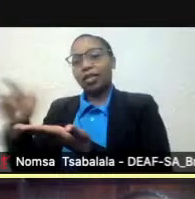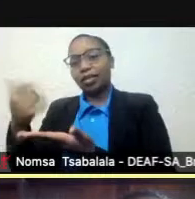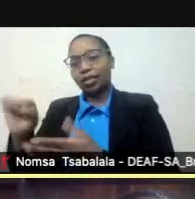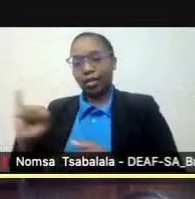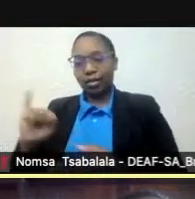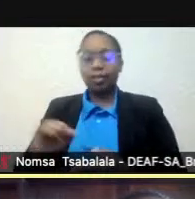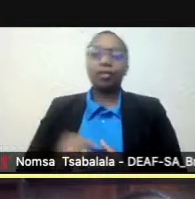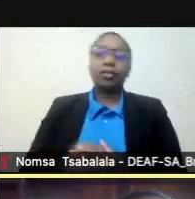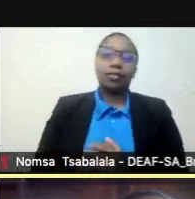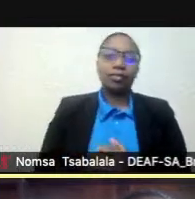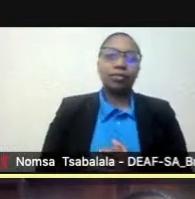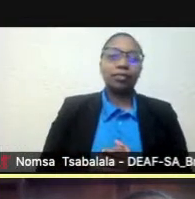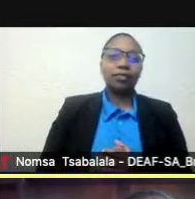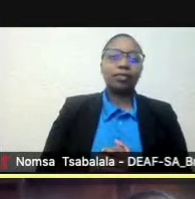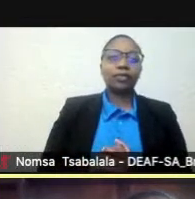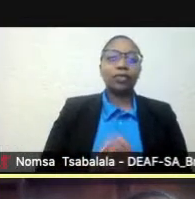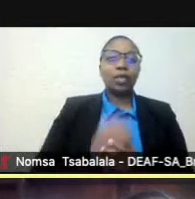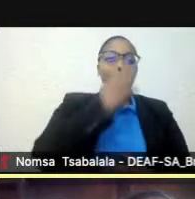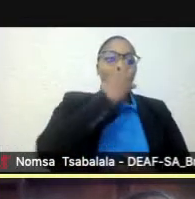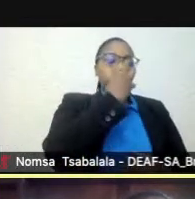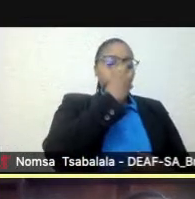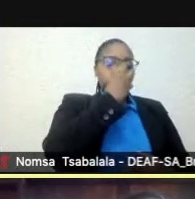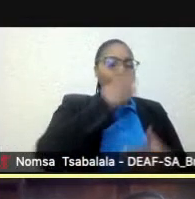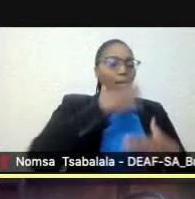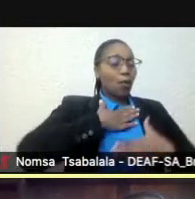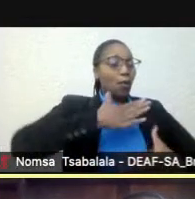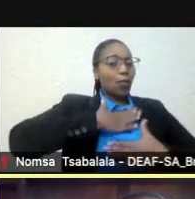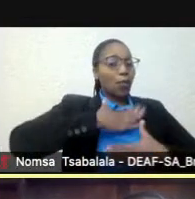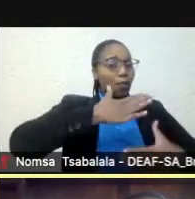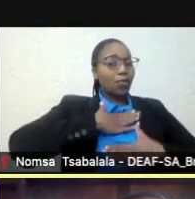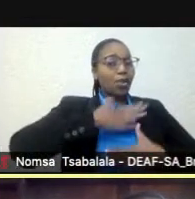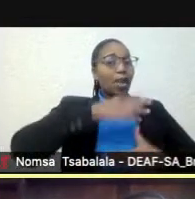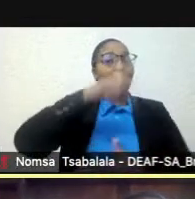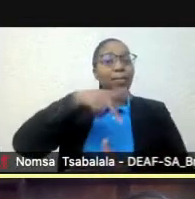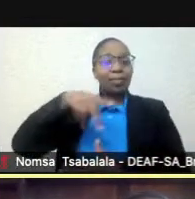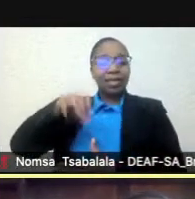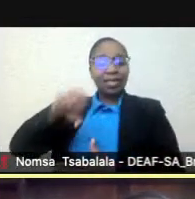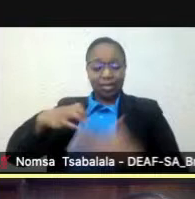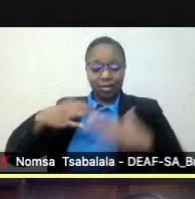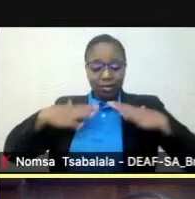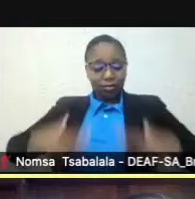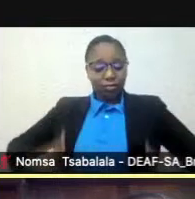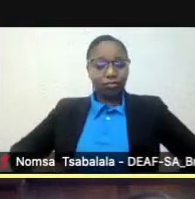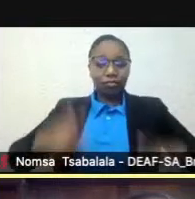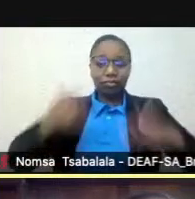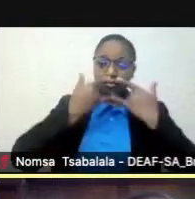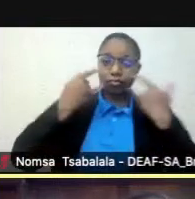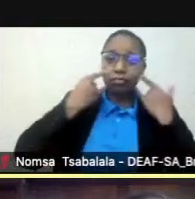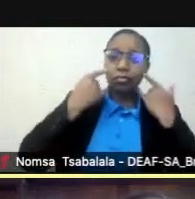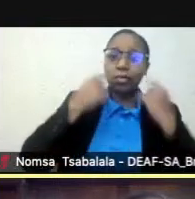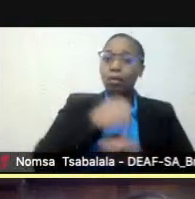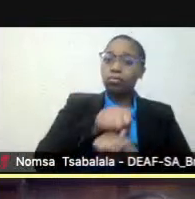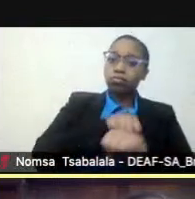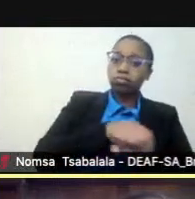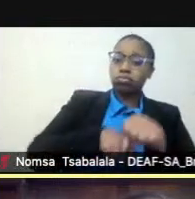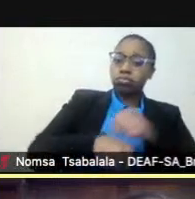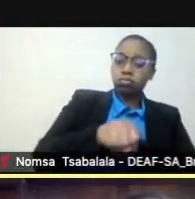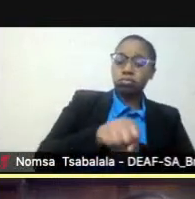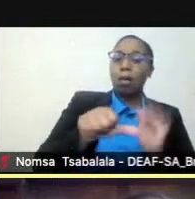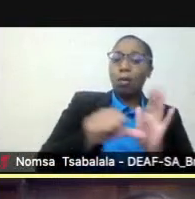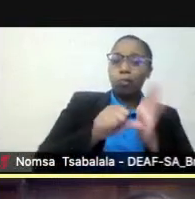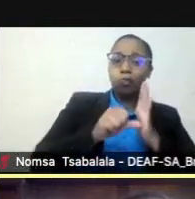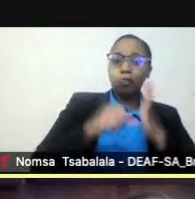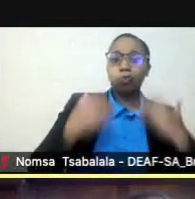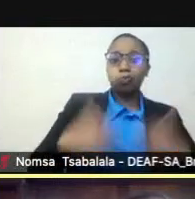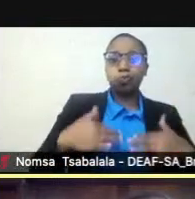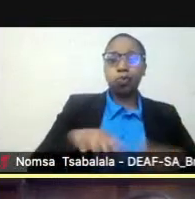Oxygen and PPE response is very crucial currently due to the lower numbers that we have across the